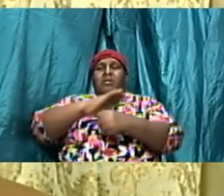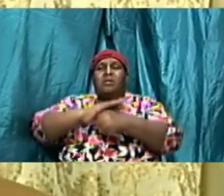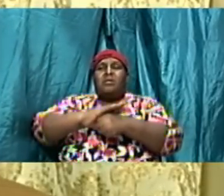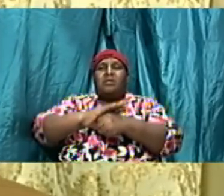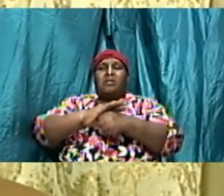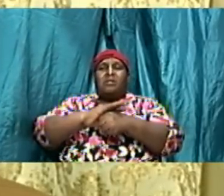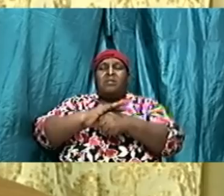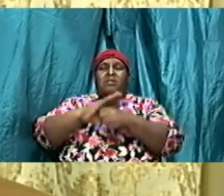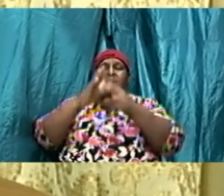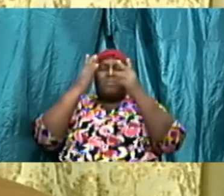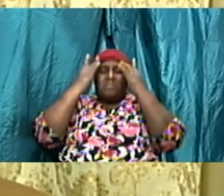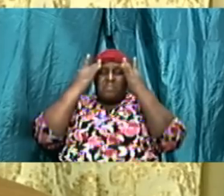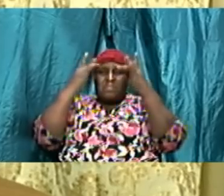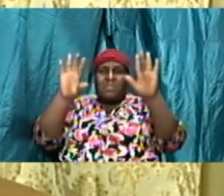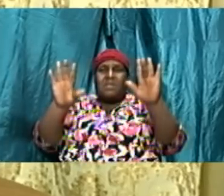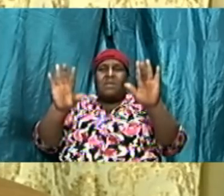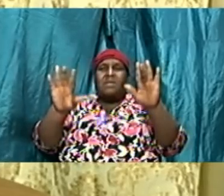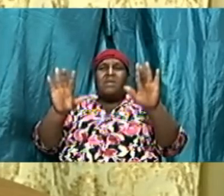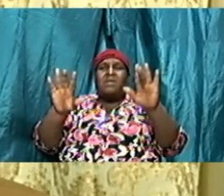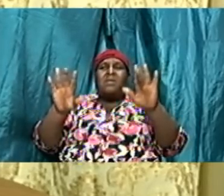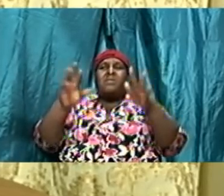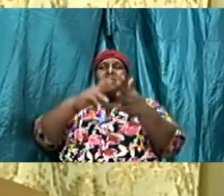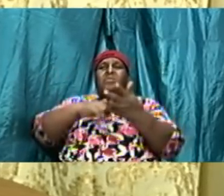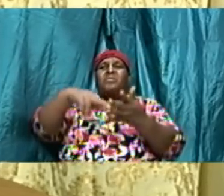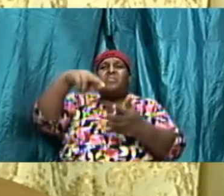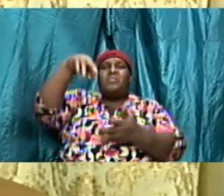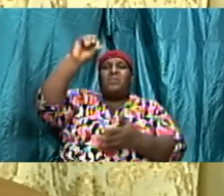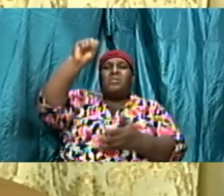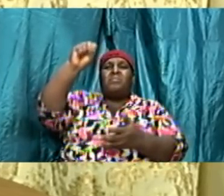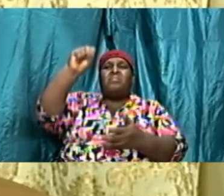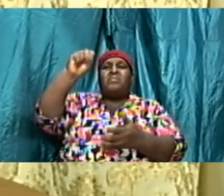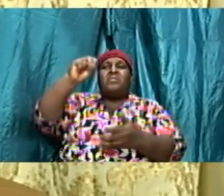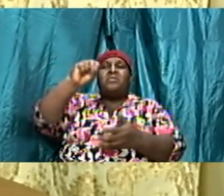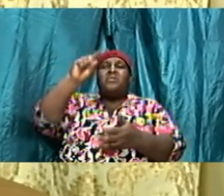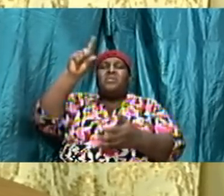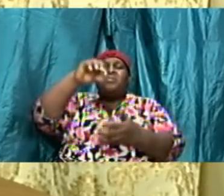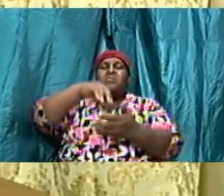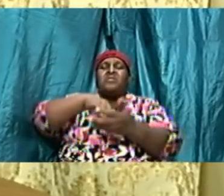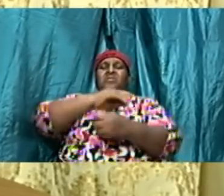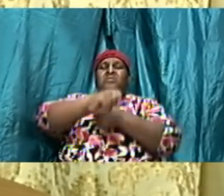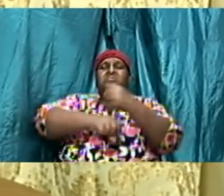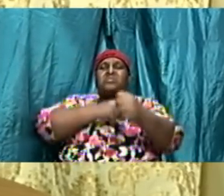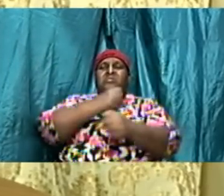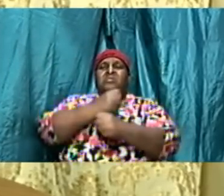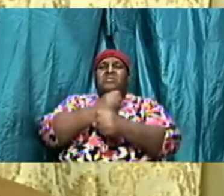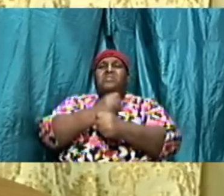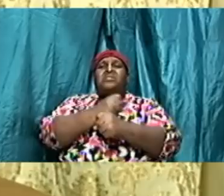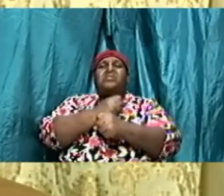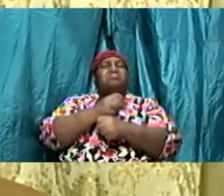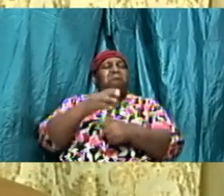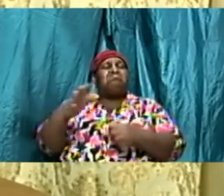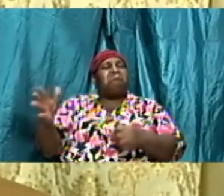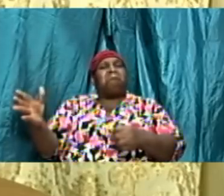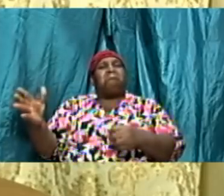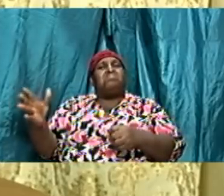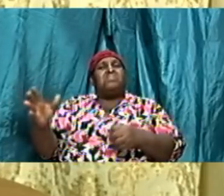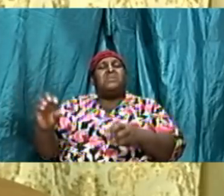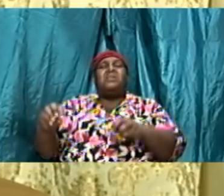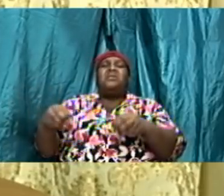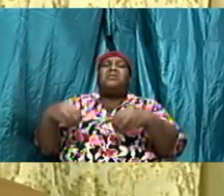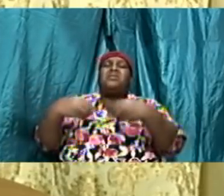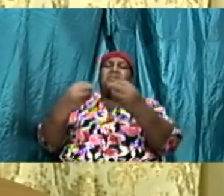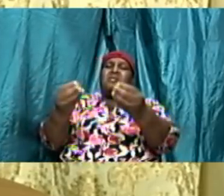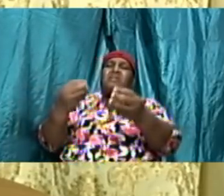excellently the subject here as the rapture, you know, the millennium reign of Jesus Christ, so on and so forth. And it gave us a